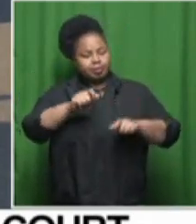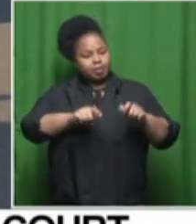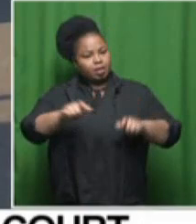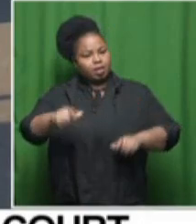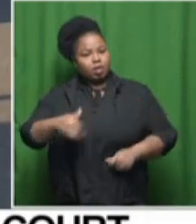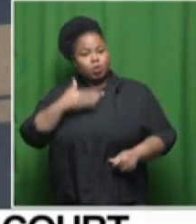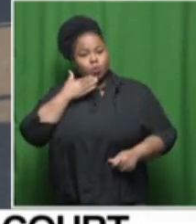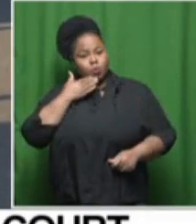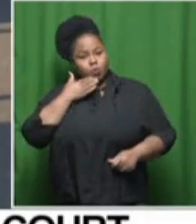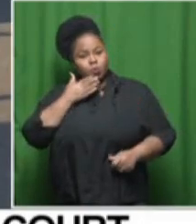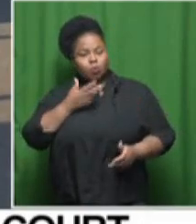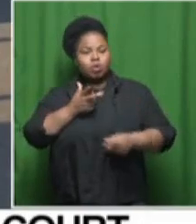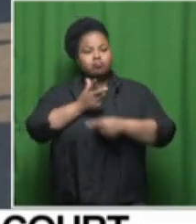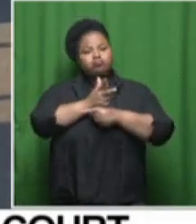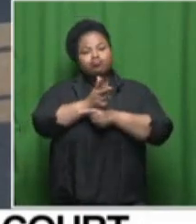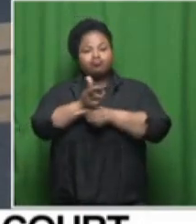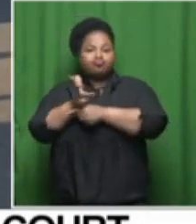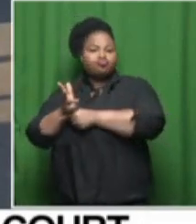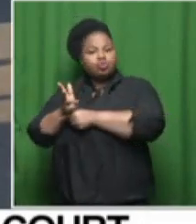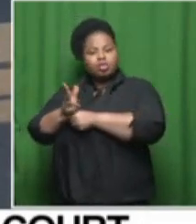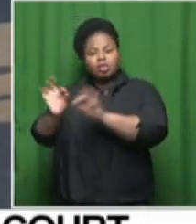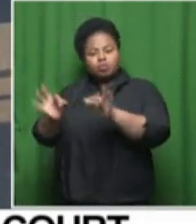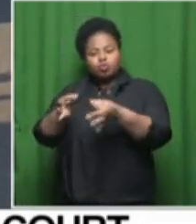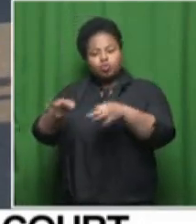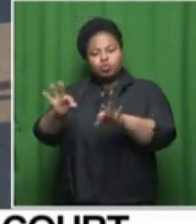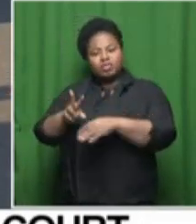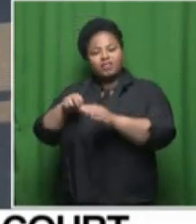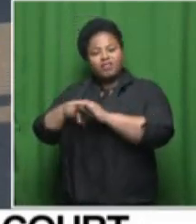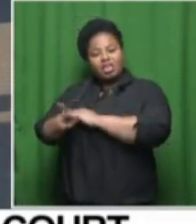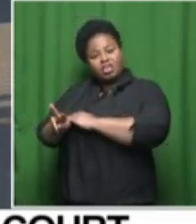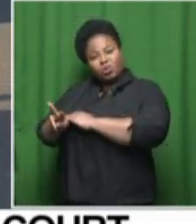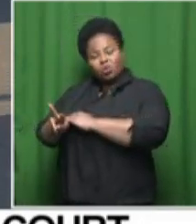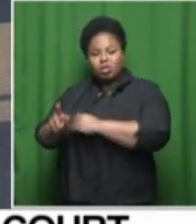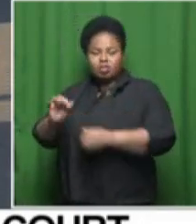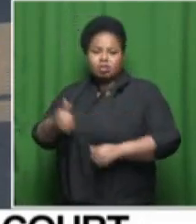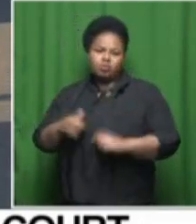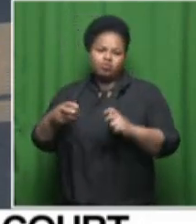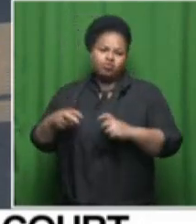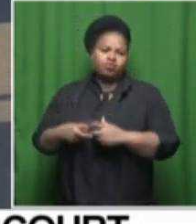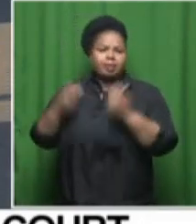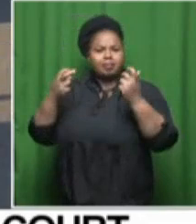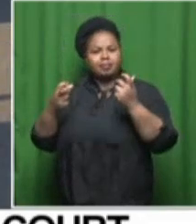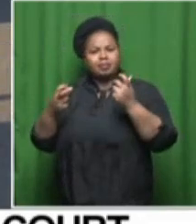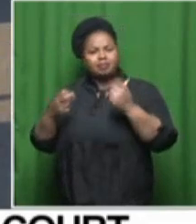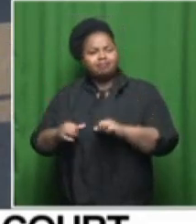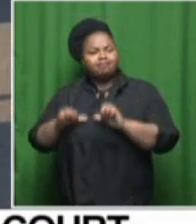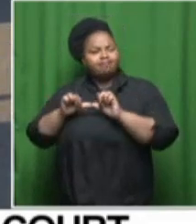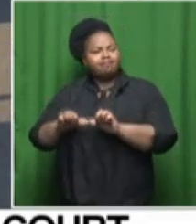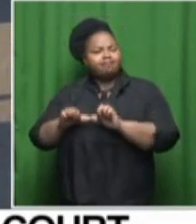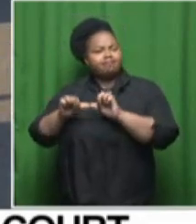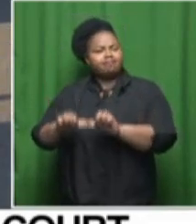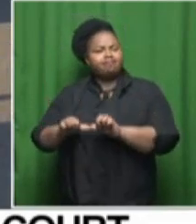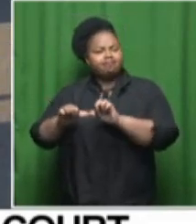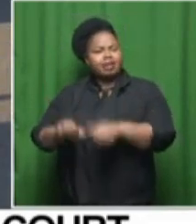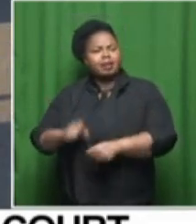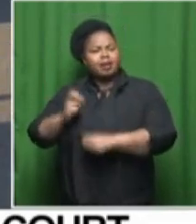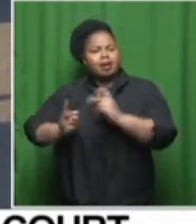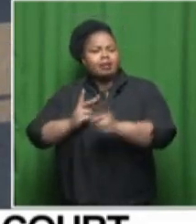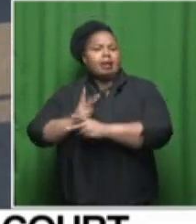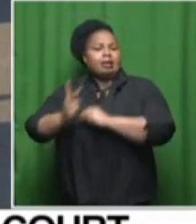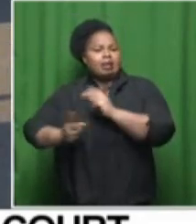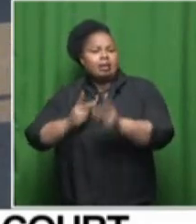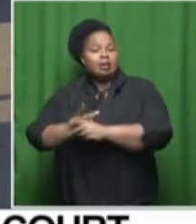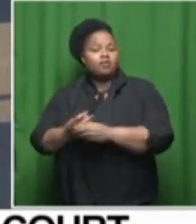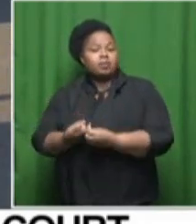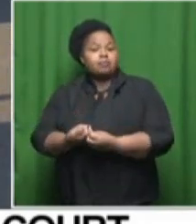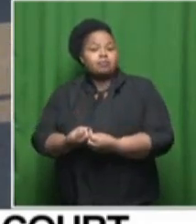allegedly shooting a music video, were then put through this ordeal where they were raped consistently and consecutively by multiple men.